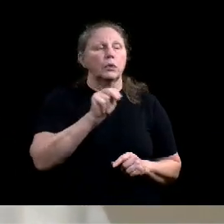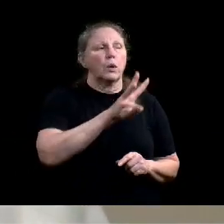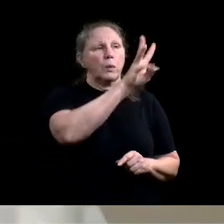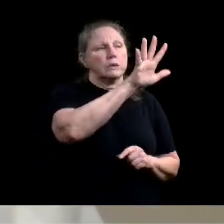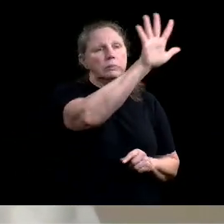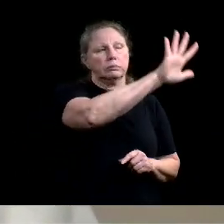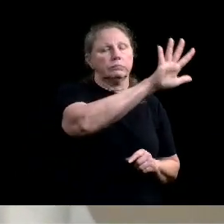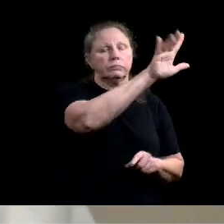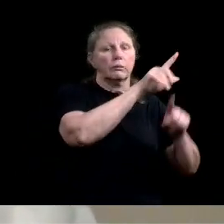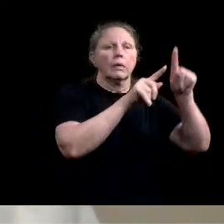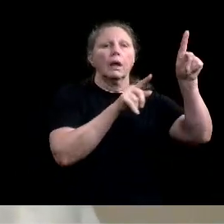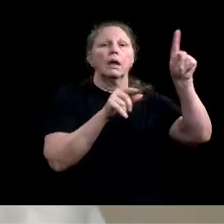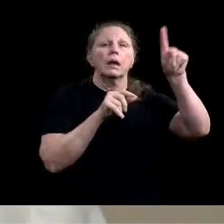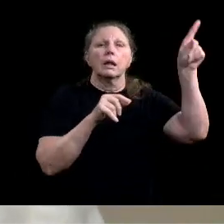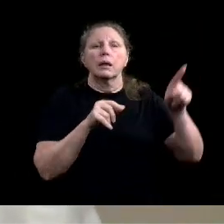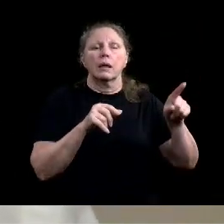burden.